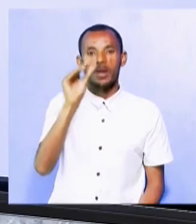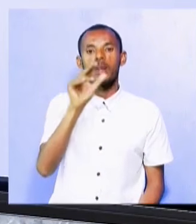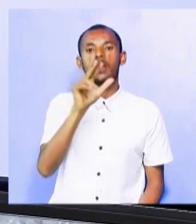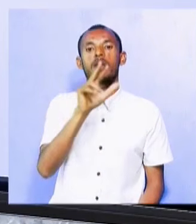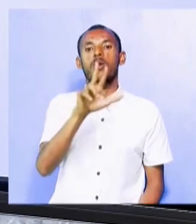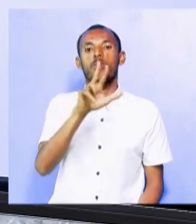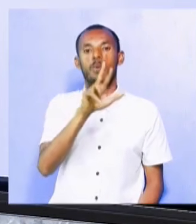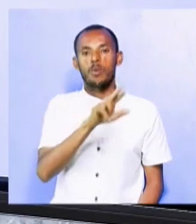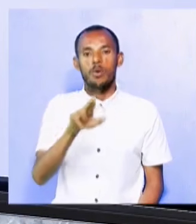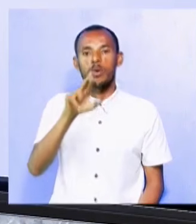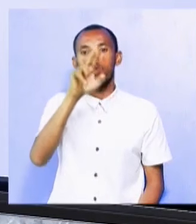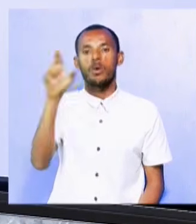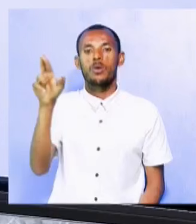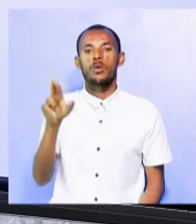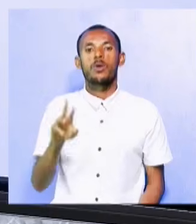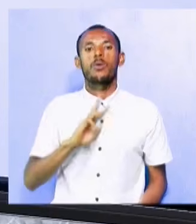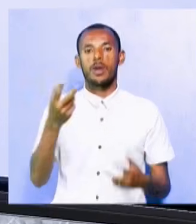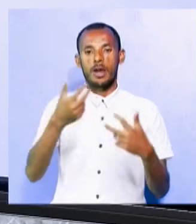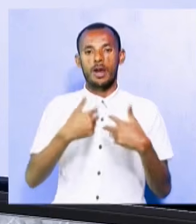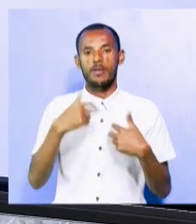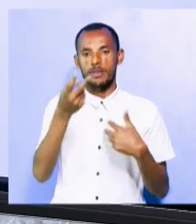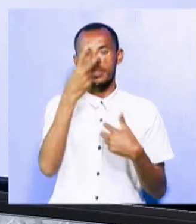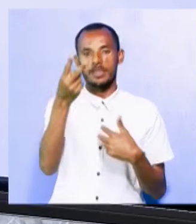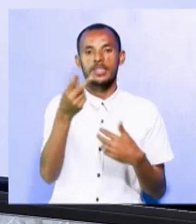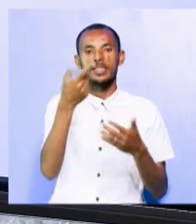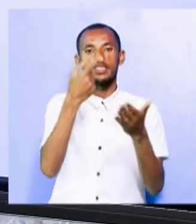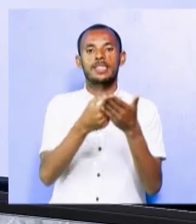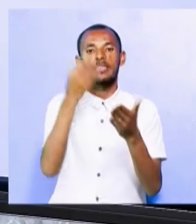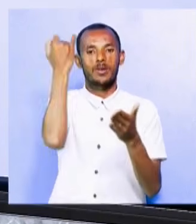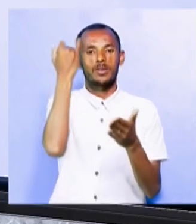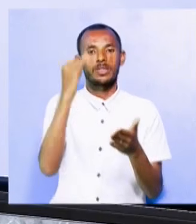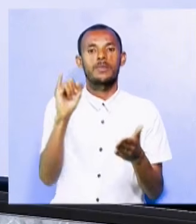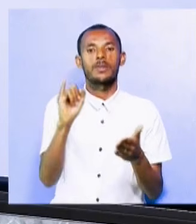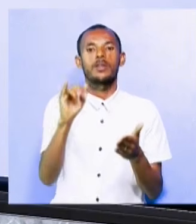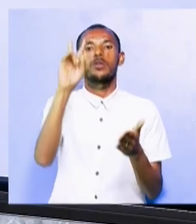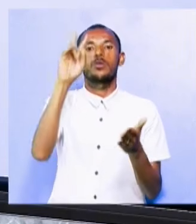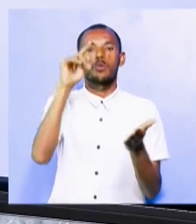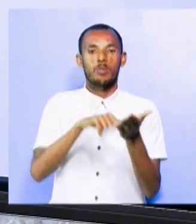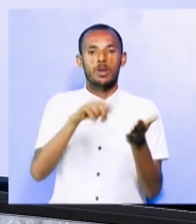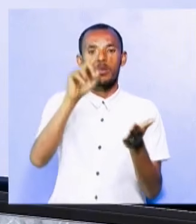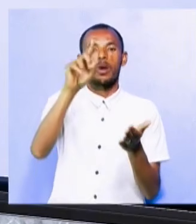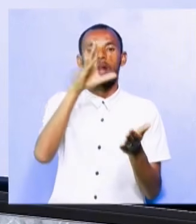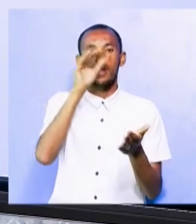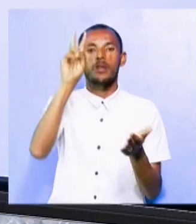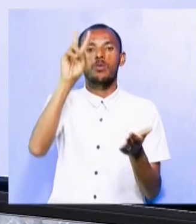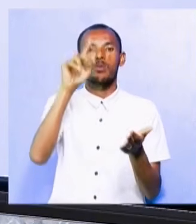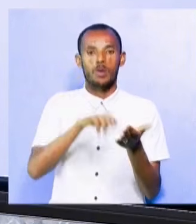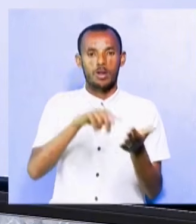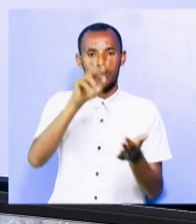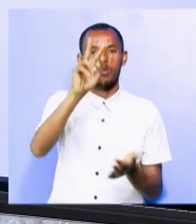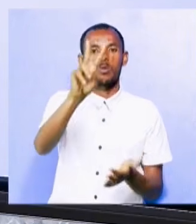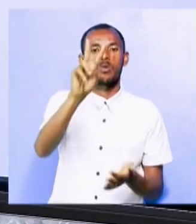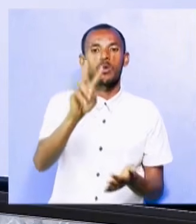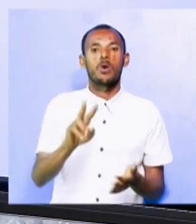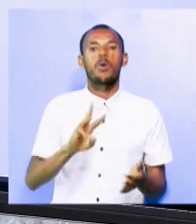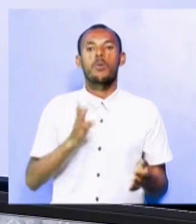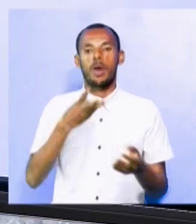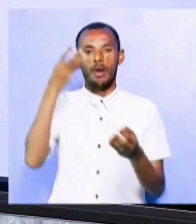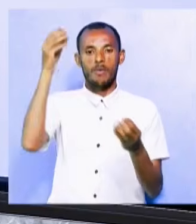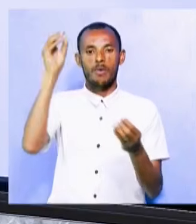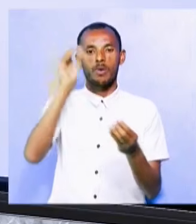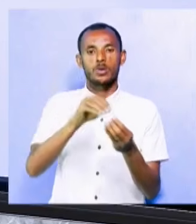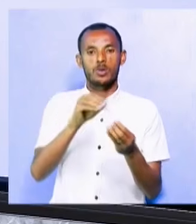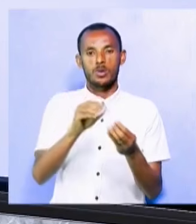roots. Okay, so we have seen this concept in 2.1 and in 2.2, and we have also